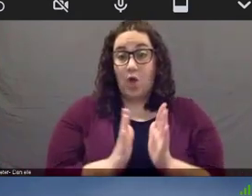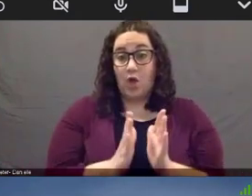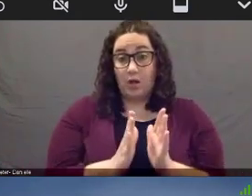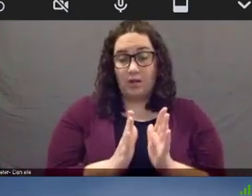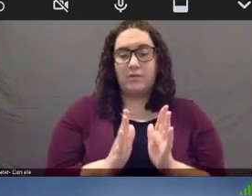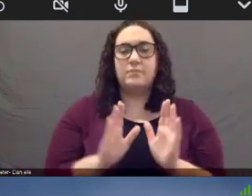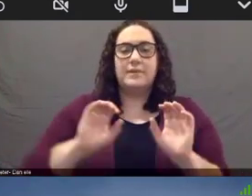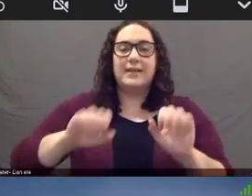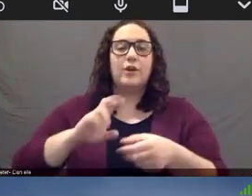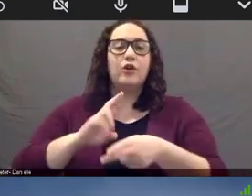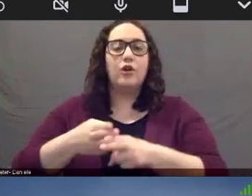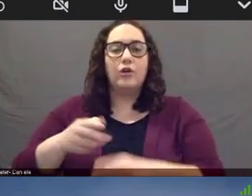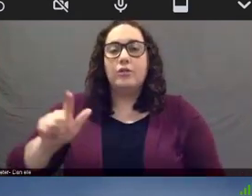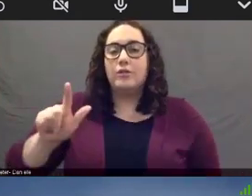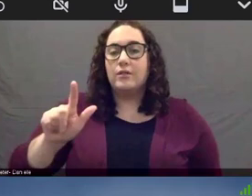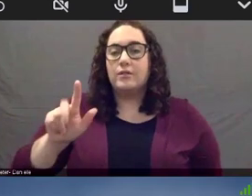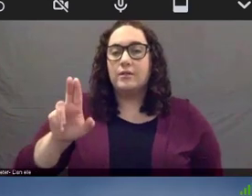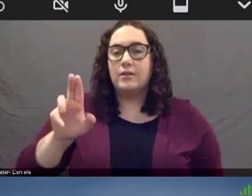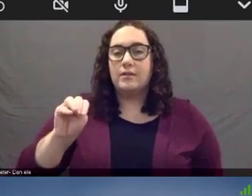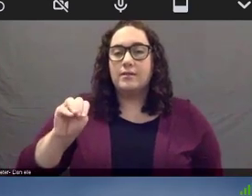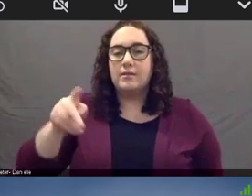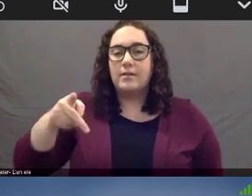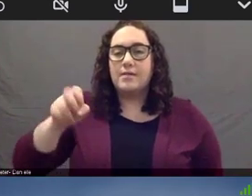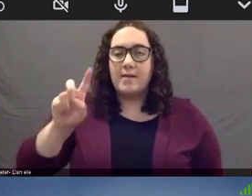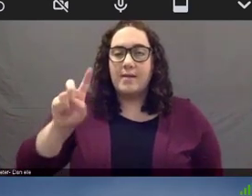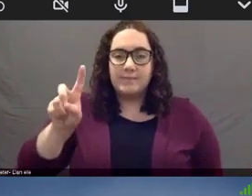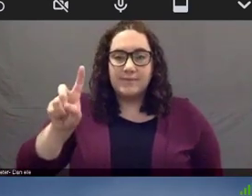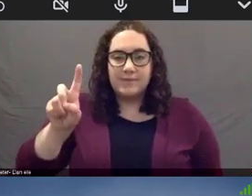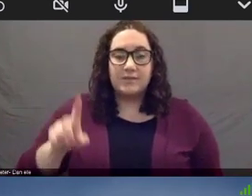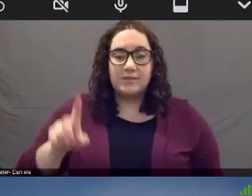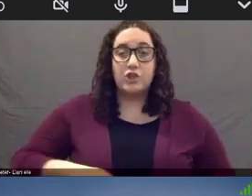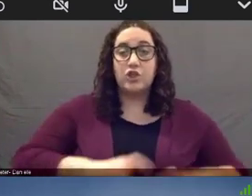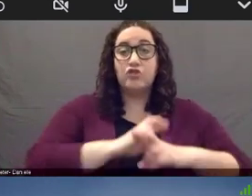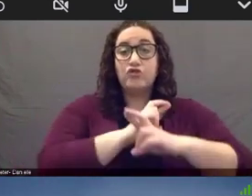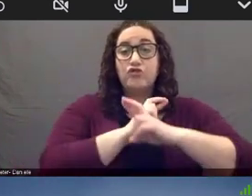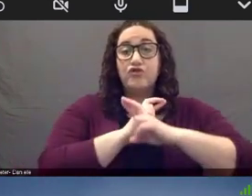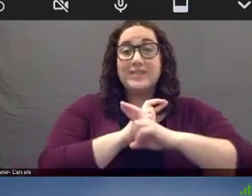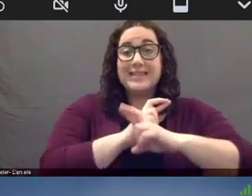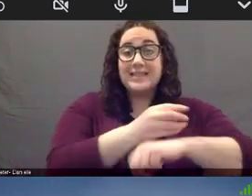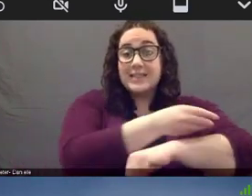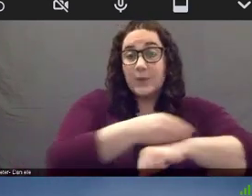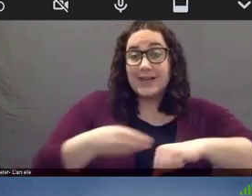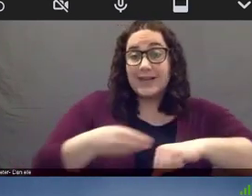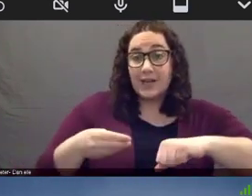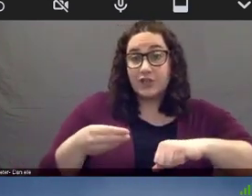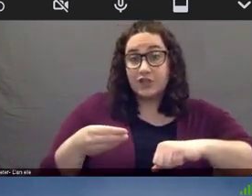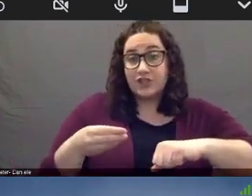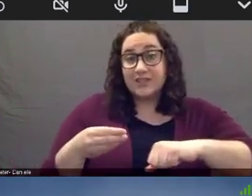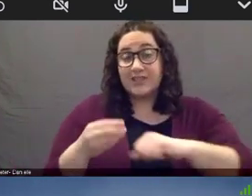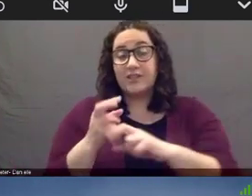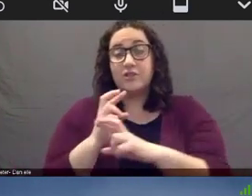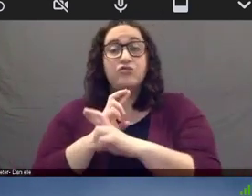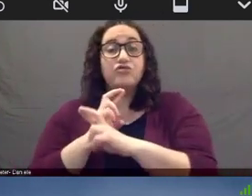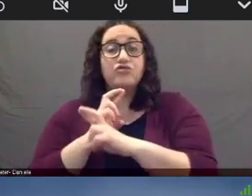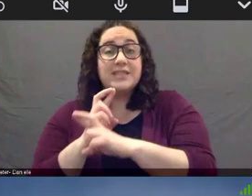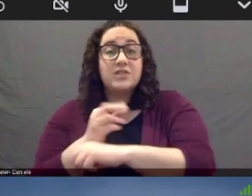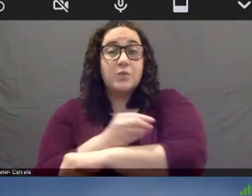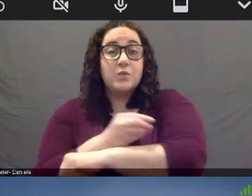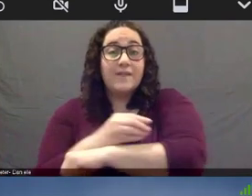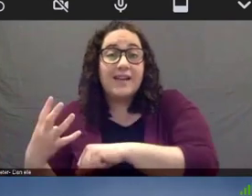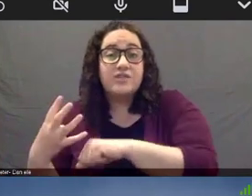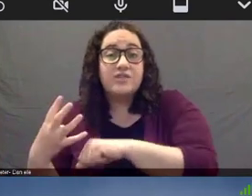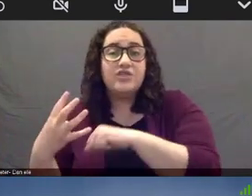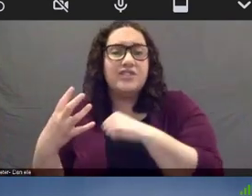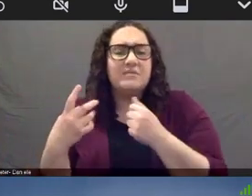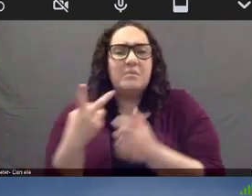to conduction in the material is low enough that it basically, the temperature is uniform